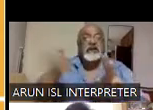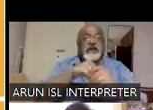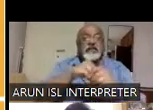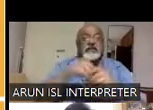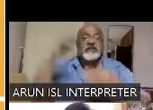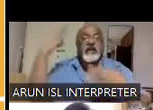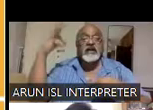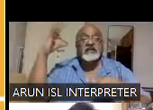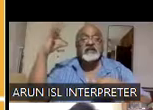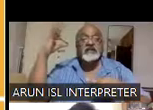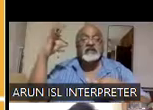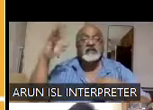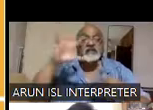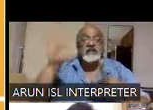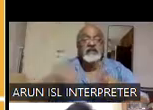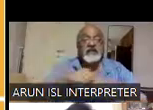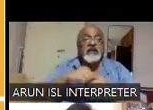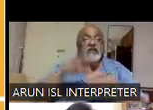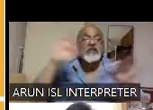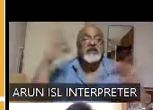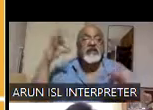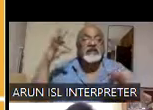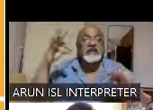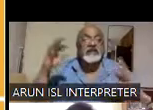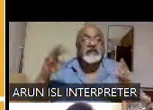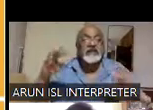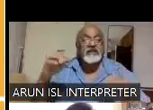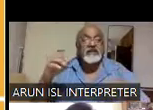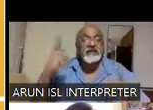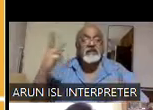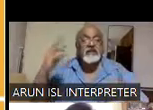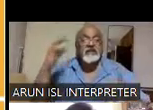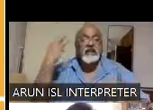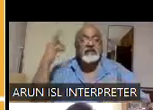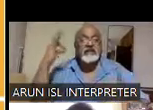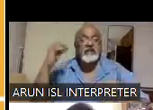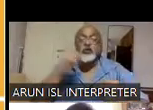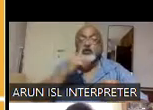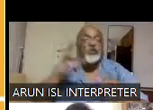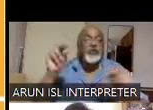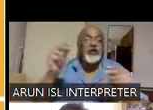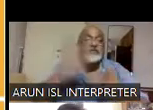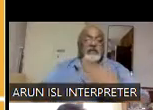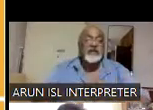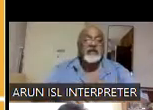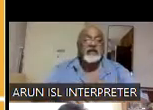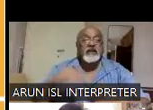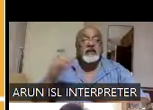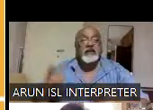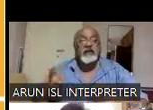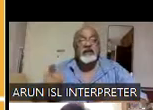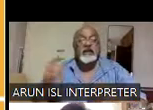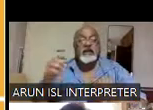to bring about inclusive dances. 3 are dancers without disabilities. She and our actress